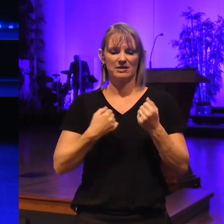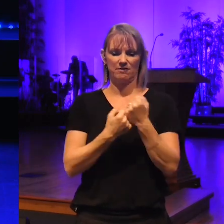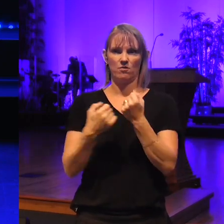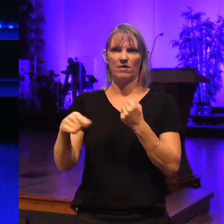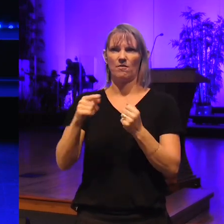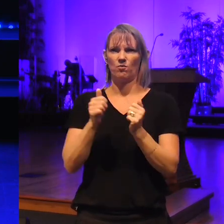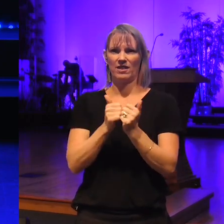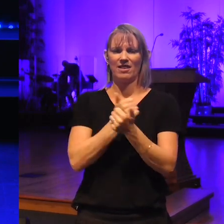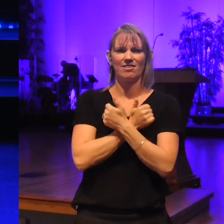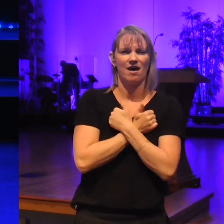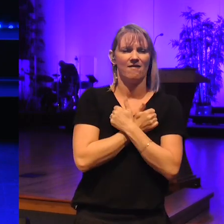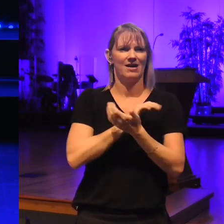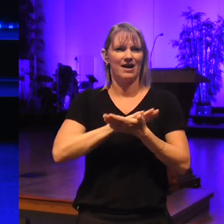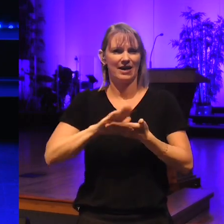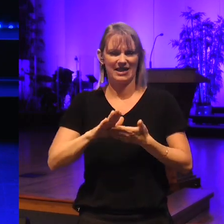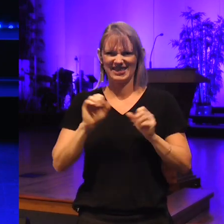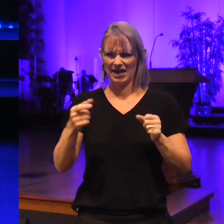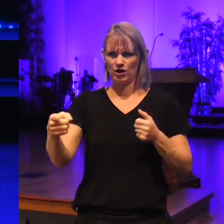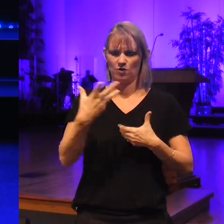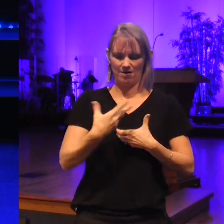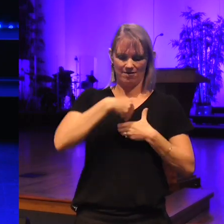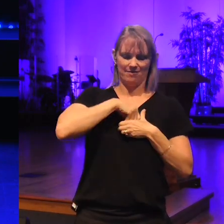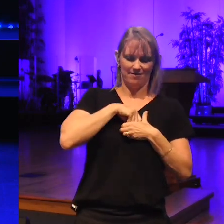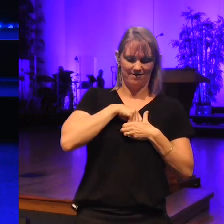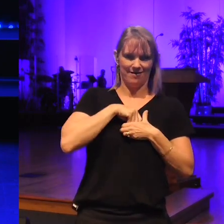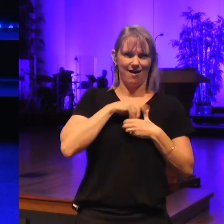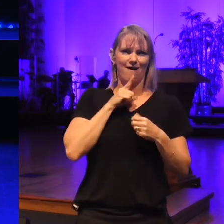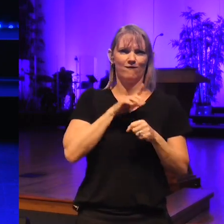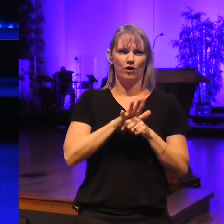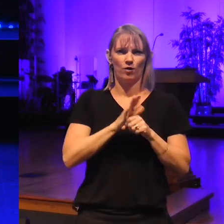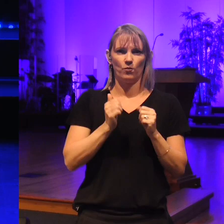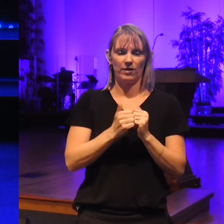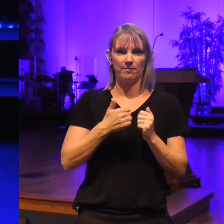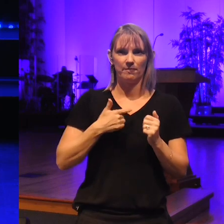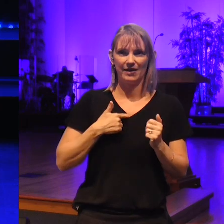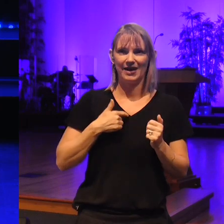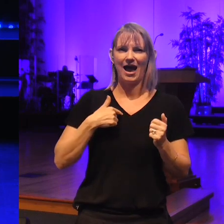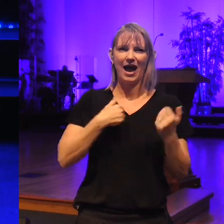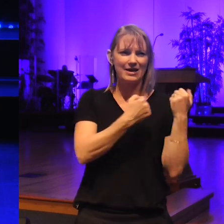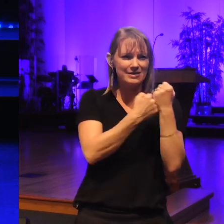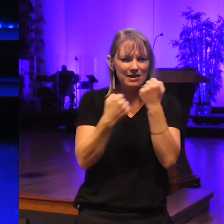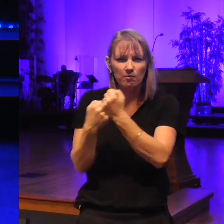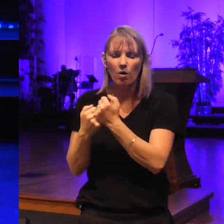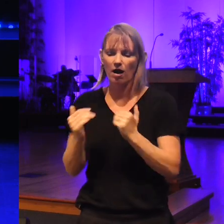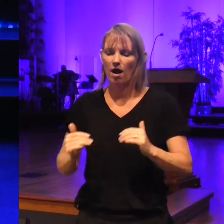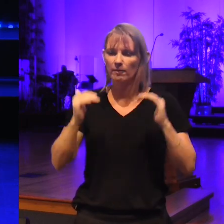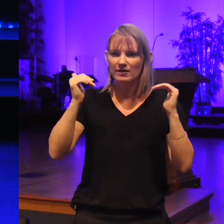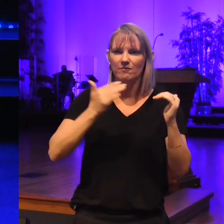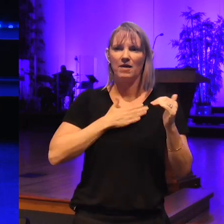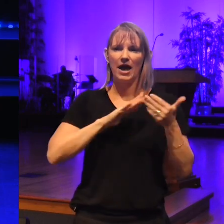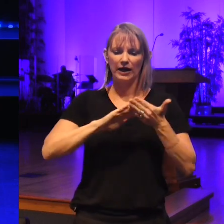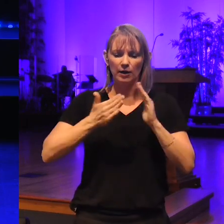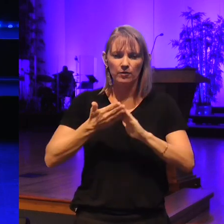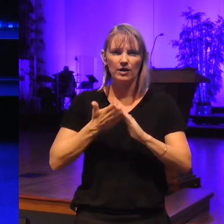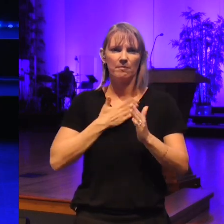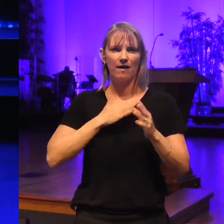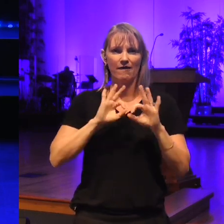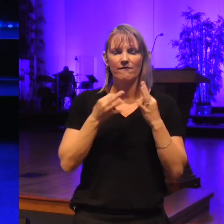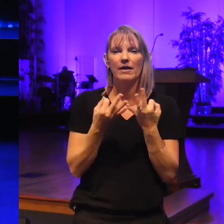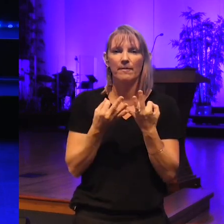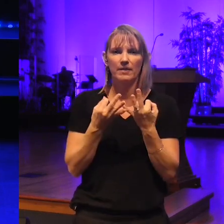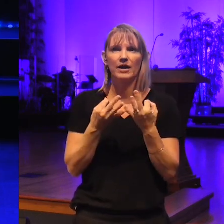kindness. Can you take that into your hearts? Just affirm that with me. That I support and uplift my community and